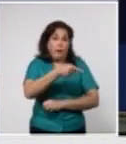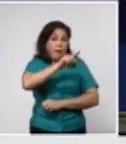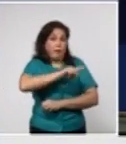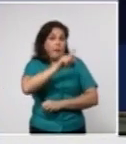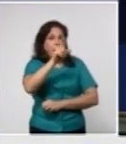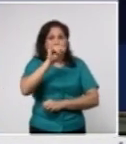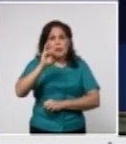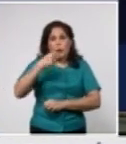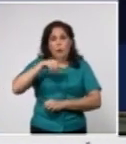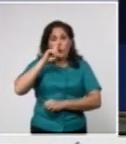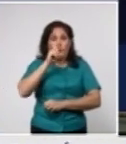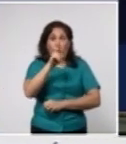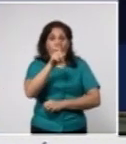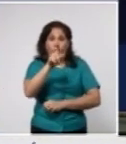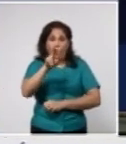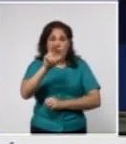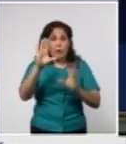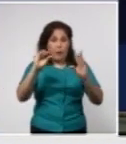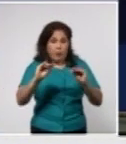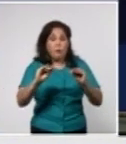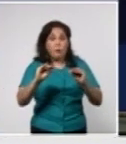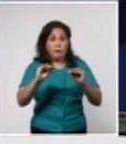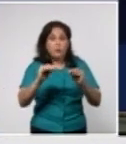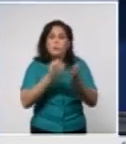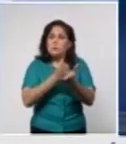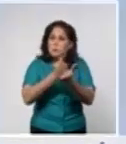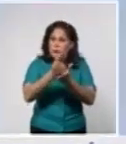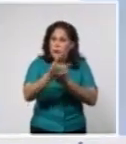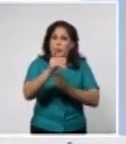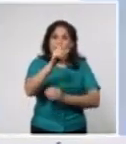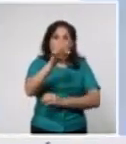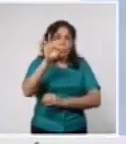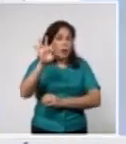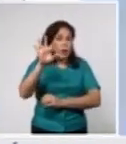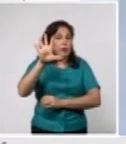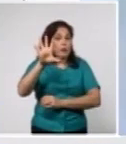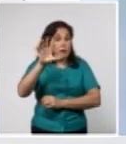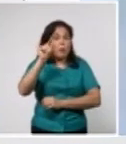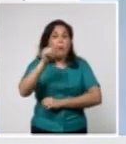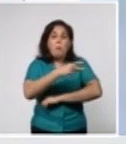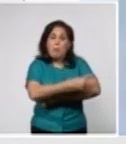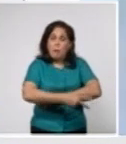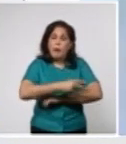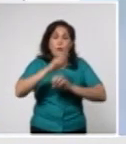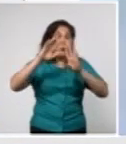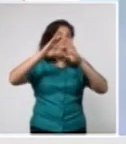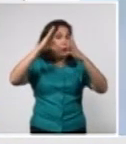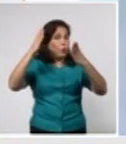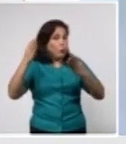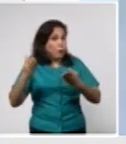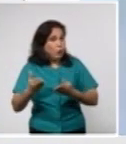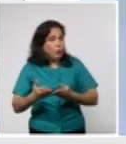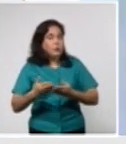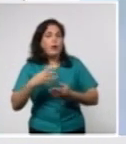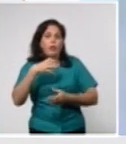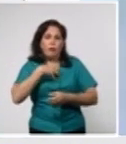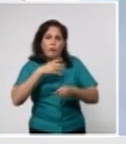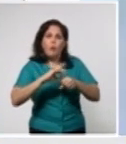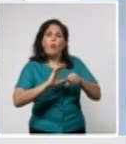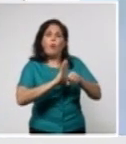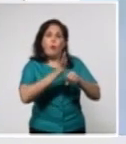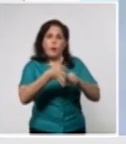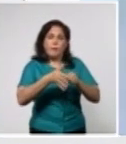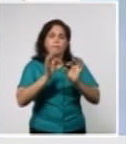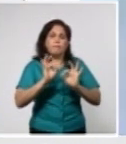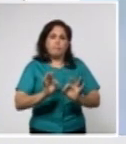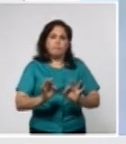In terms of the world, as of 12 o'clock last night, June 16th, the same 185 countries of the